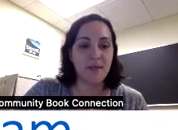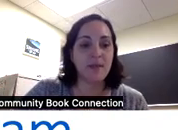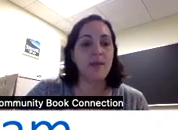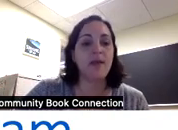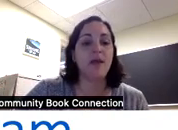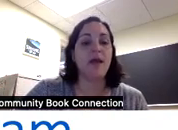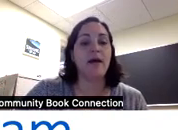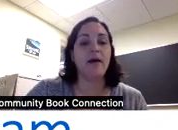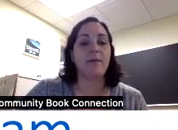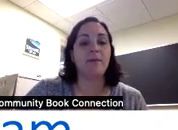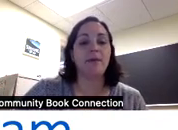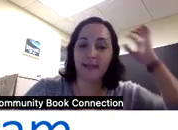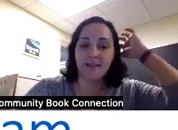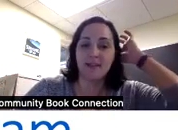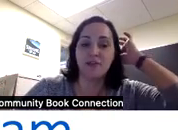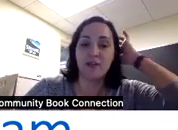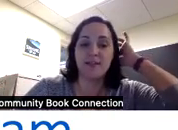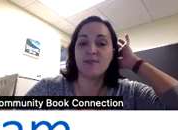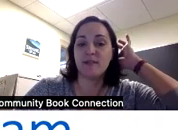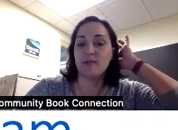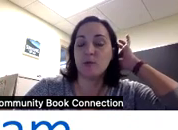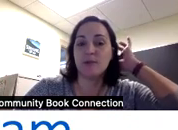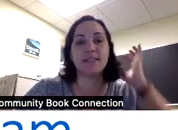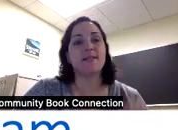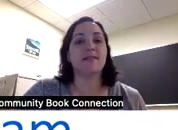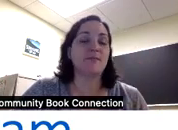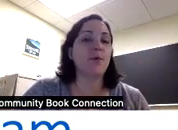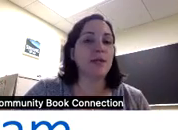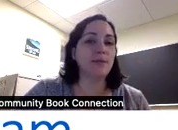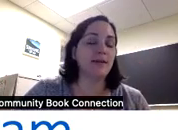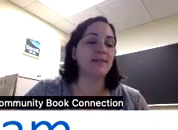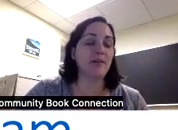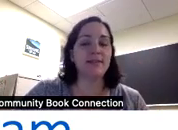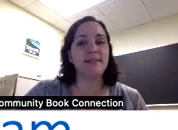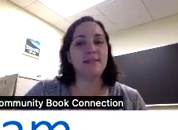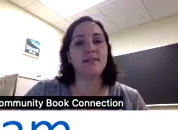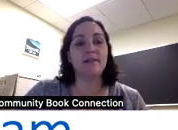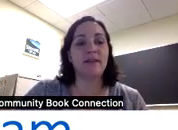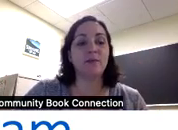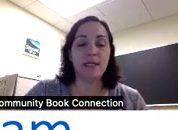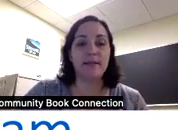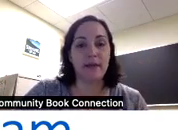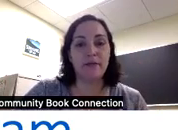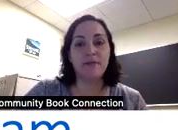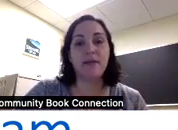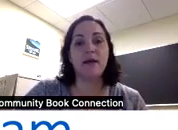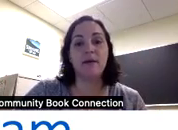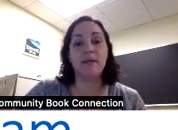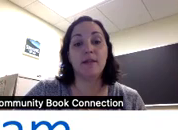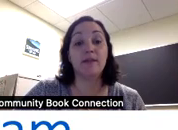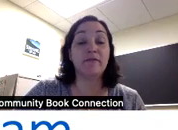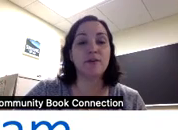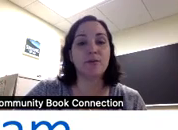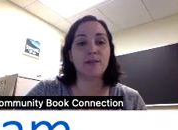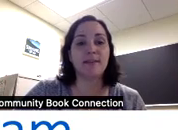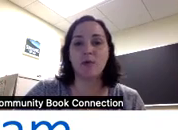size. And like I said, controlling the spread of coral disease is important because there are diseases that affect marine life. And